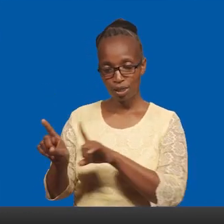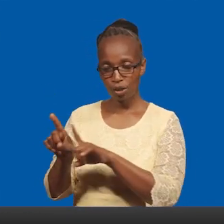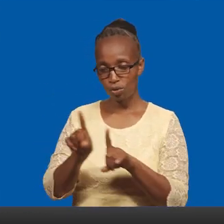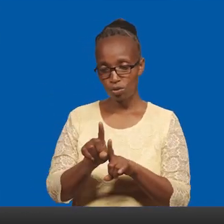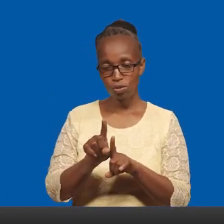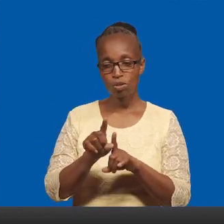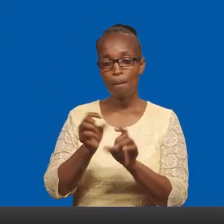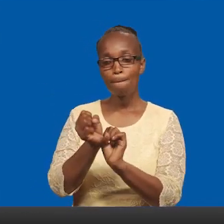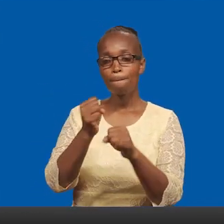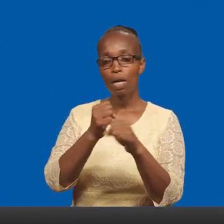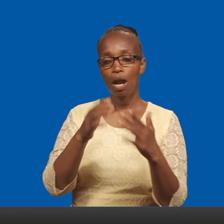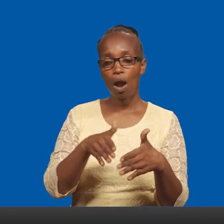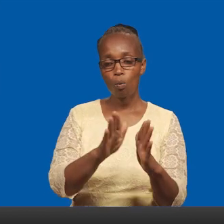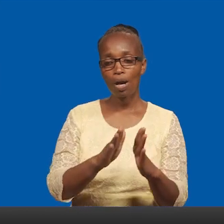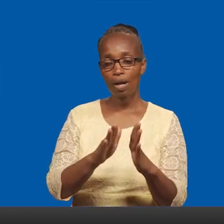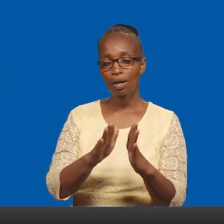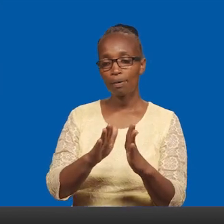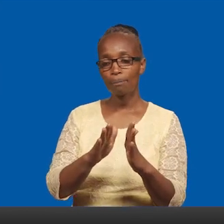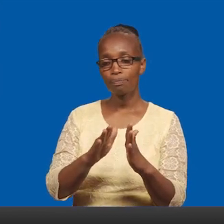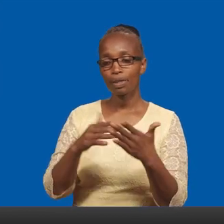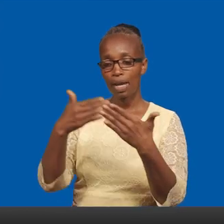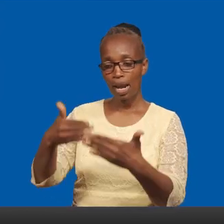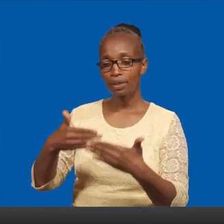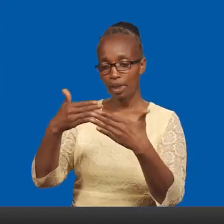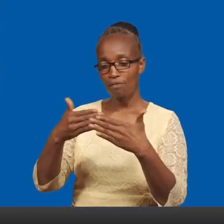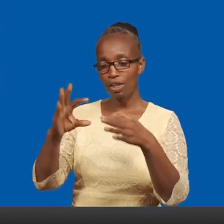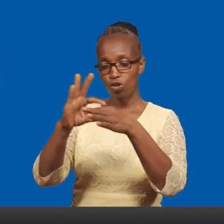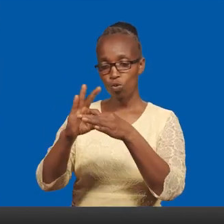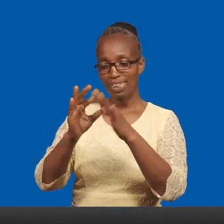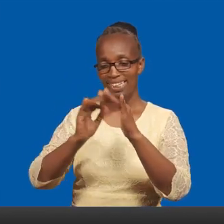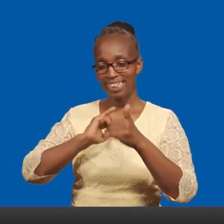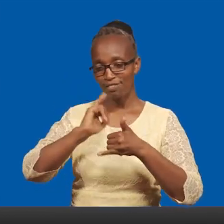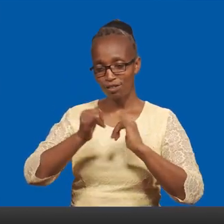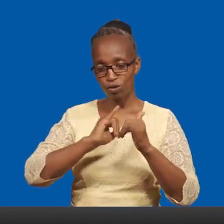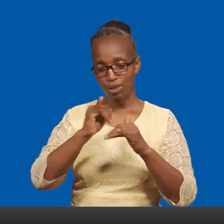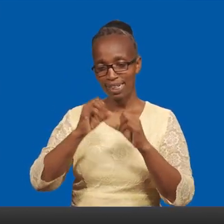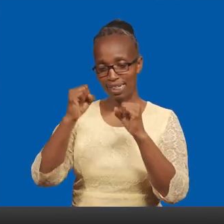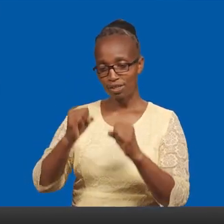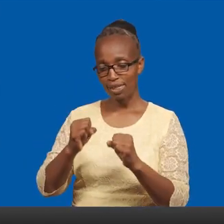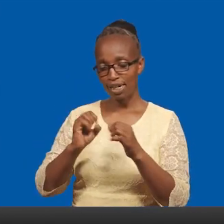foster joint interventions and strengthen collaboration.